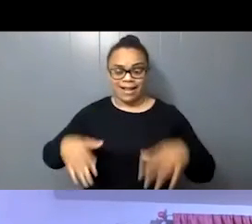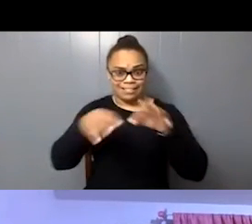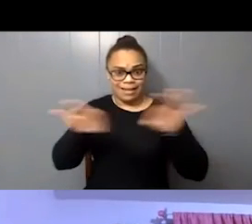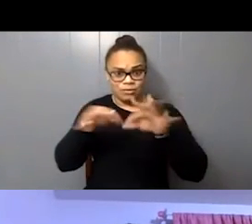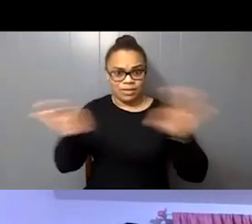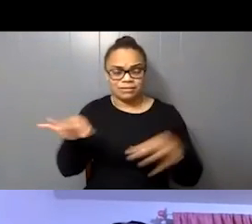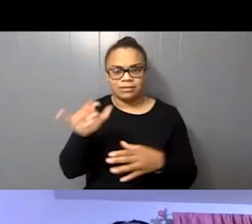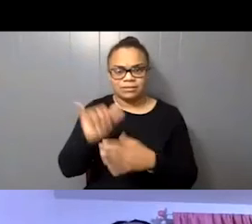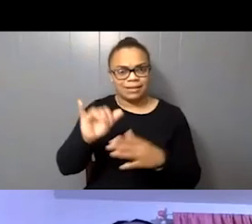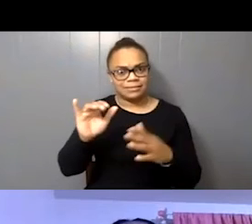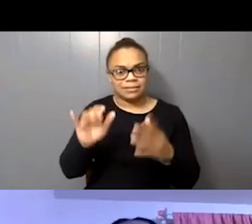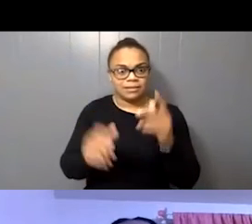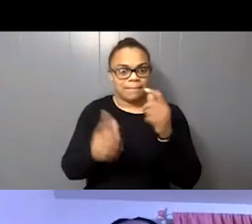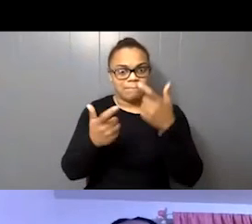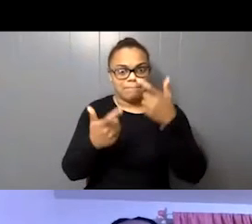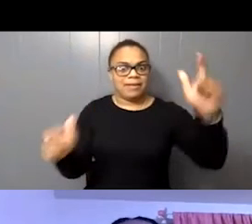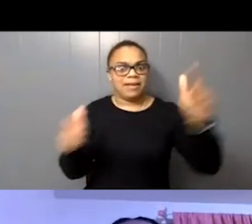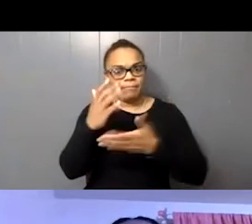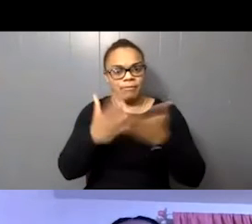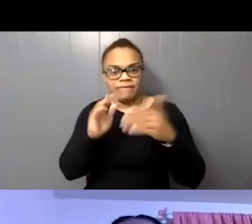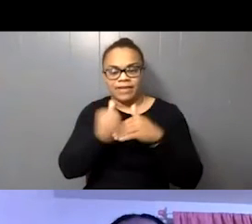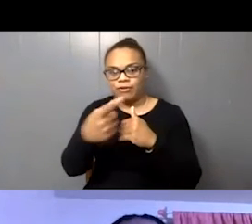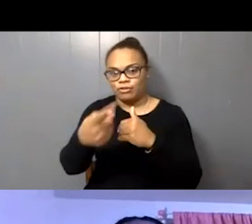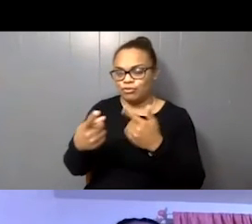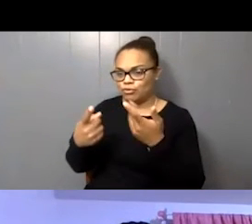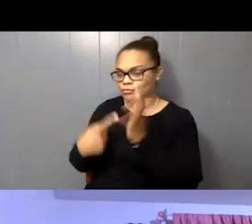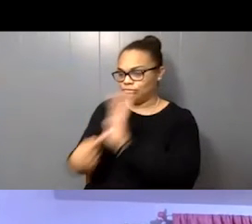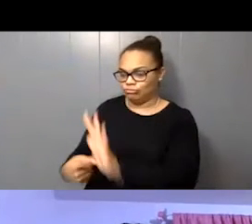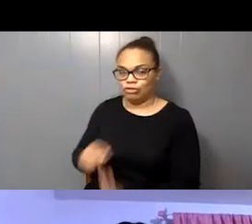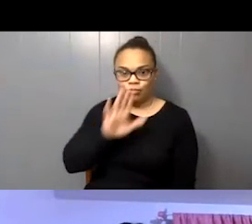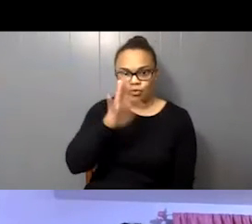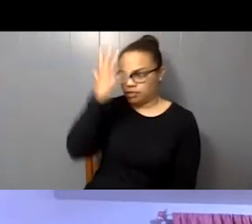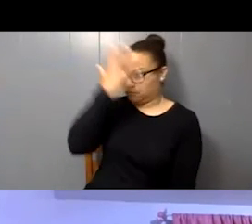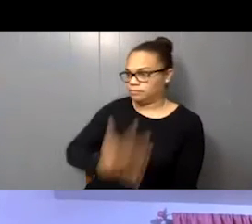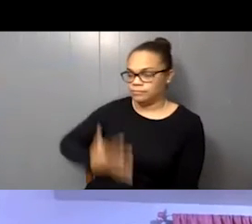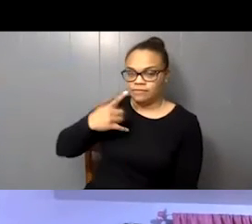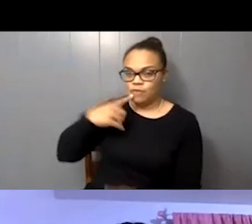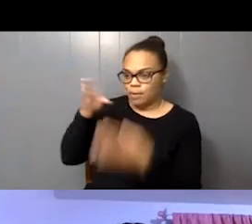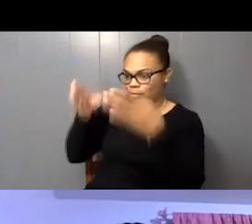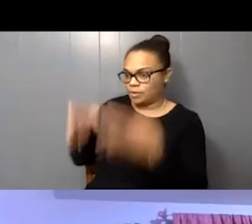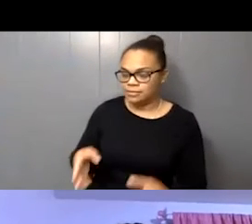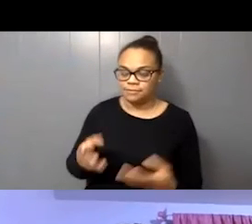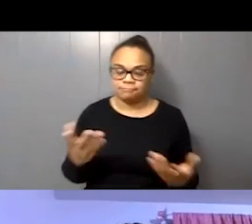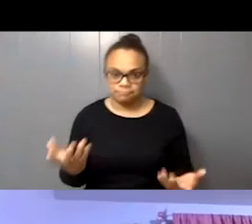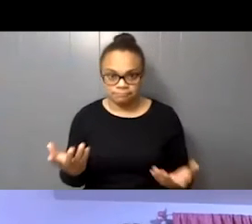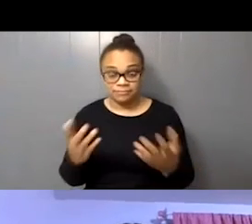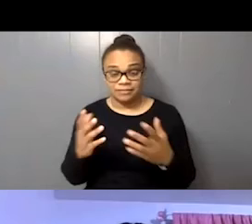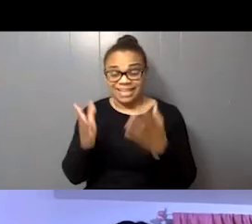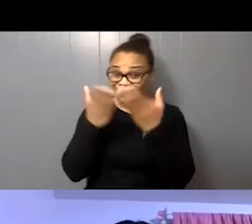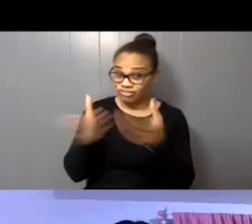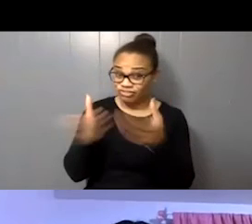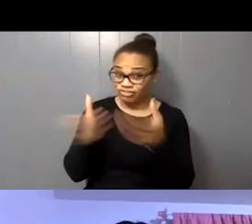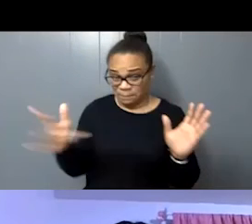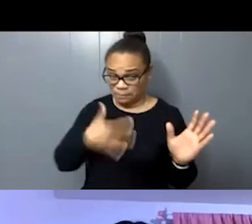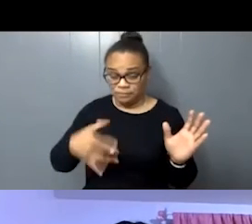matter if somebody's opening up to you about their identity, but like in general, when you're talking to somebody, your body language says a